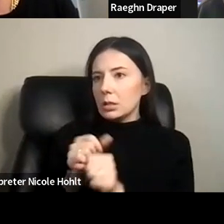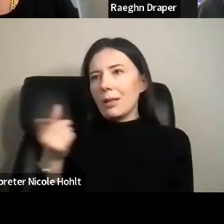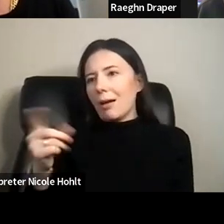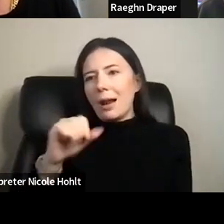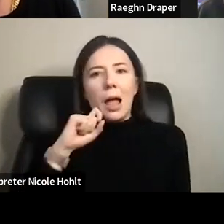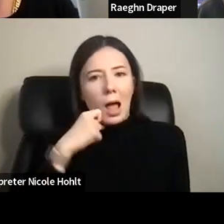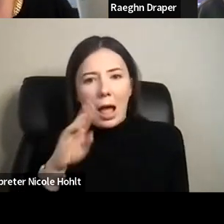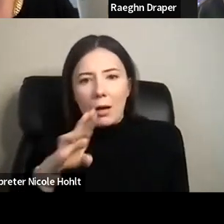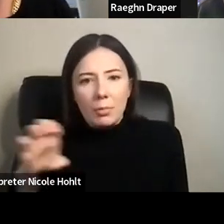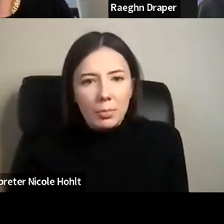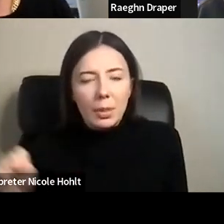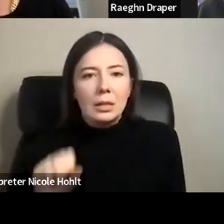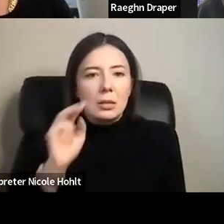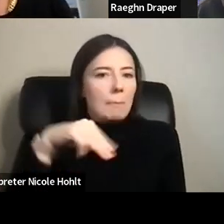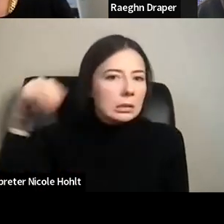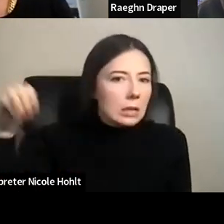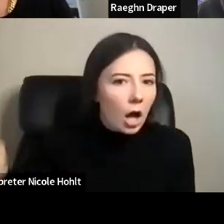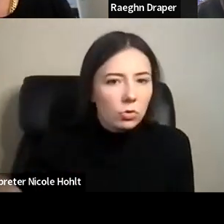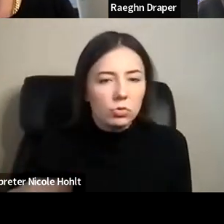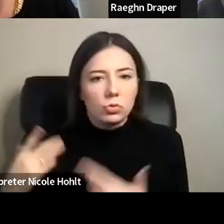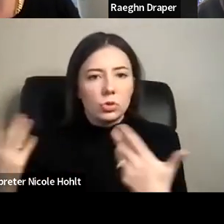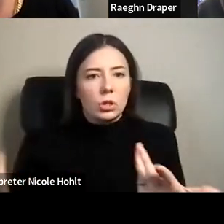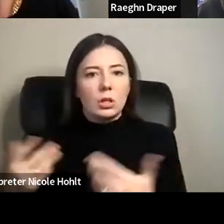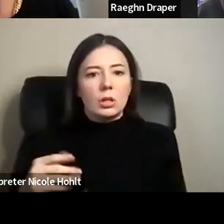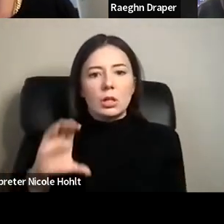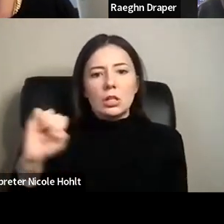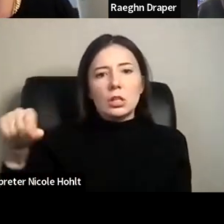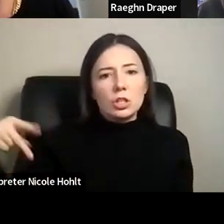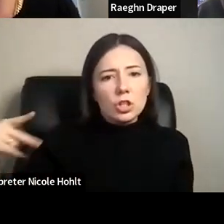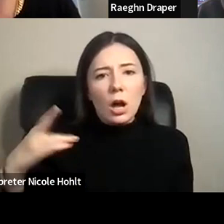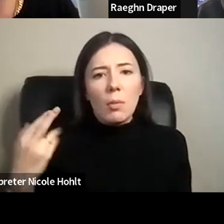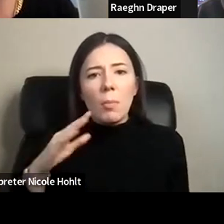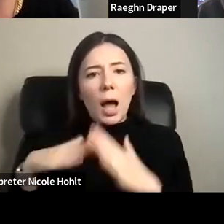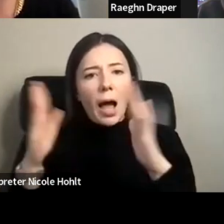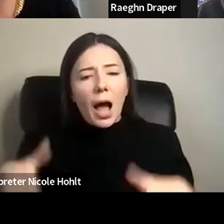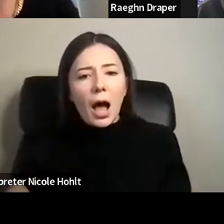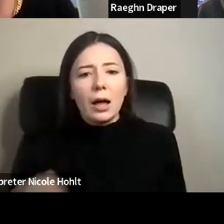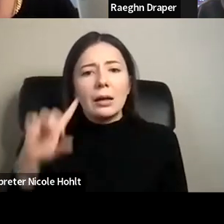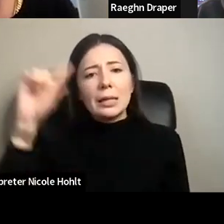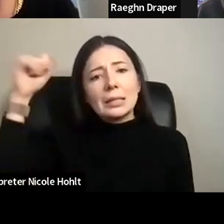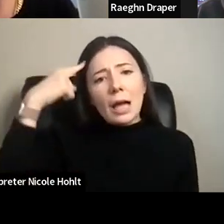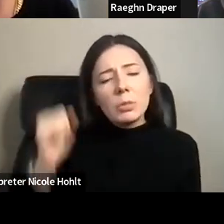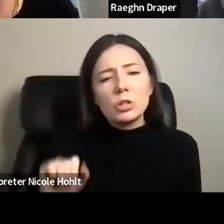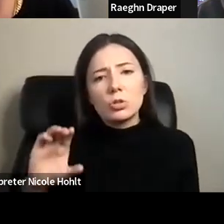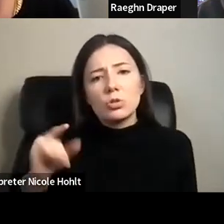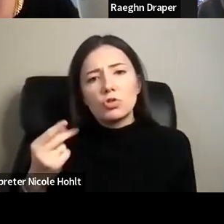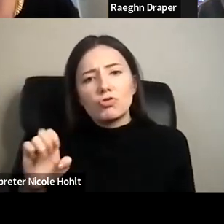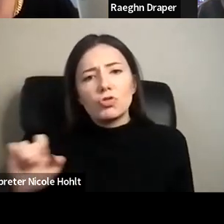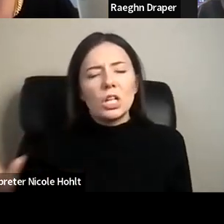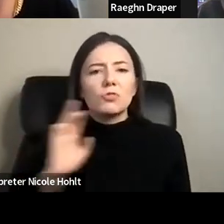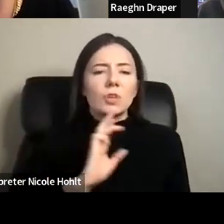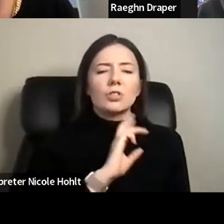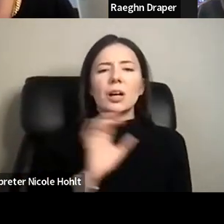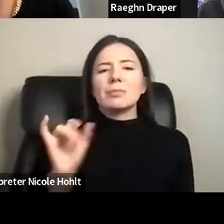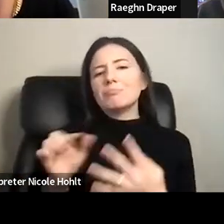Applebee's, McDonald's, the Chop House, Capital Grill. And so they say,